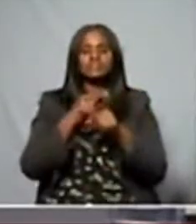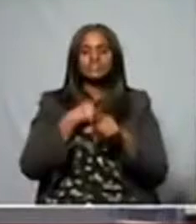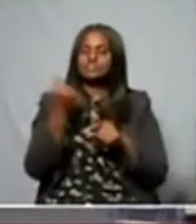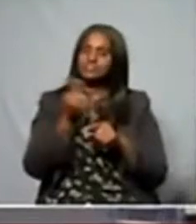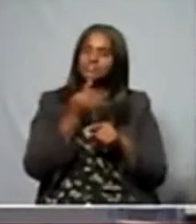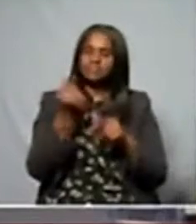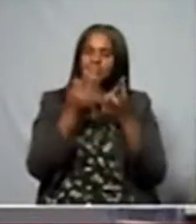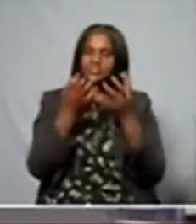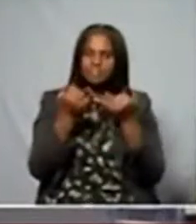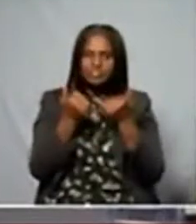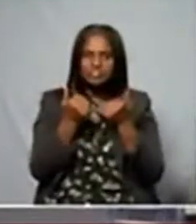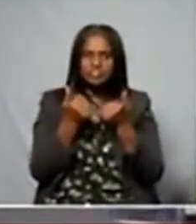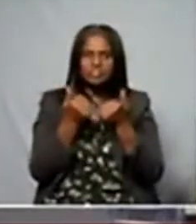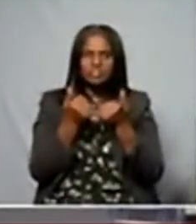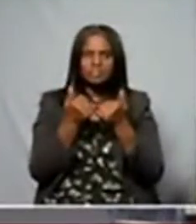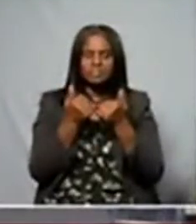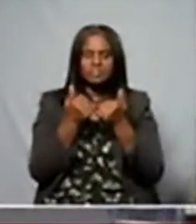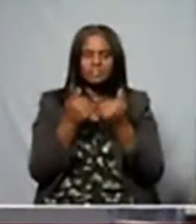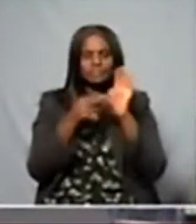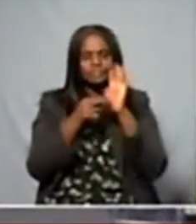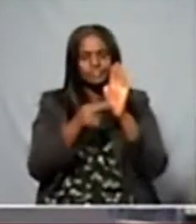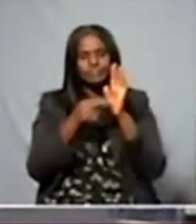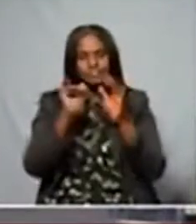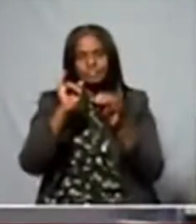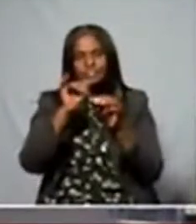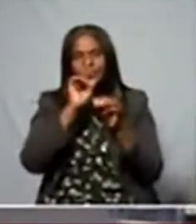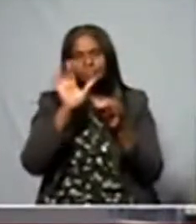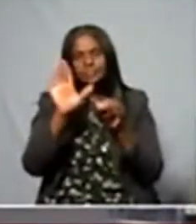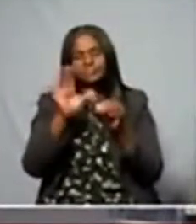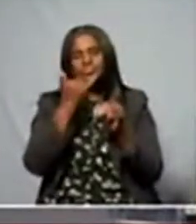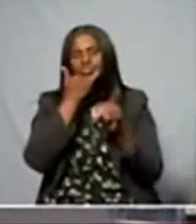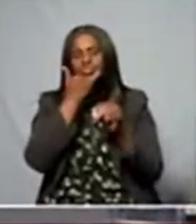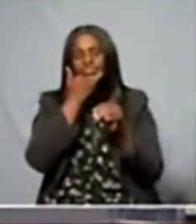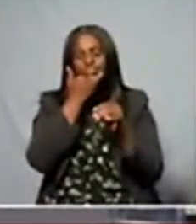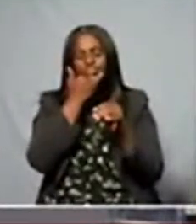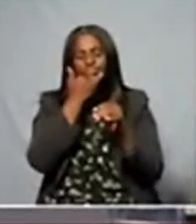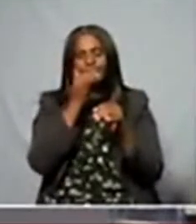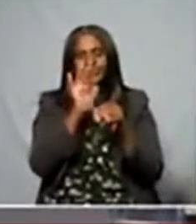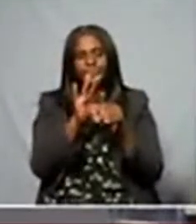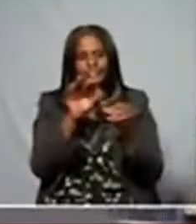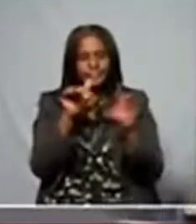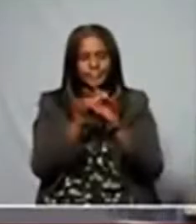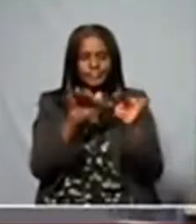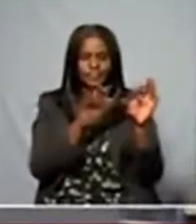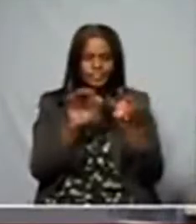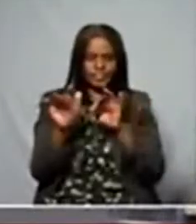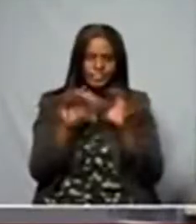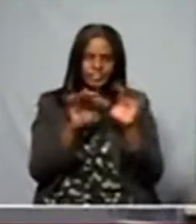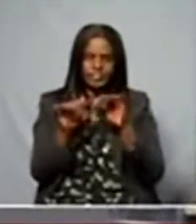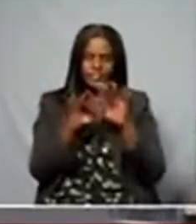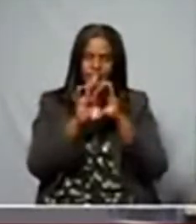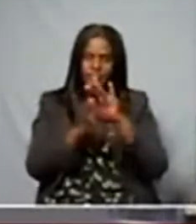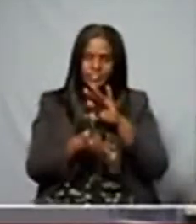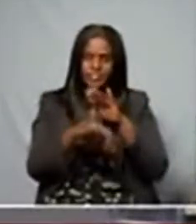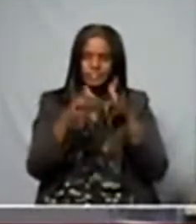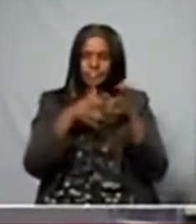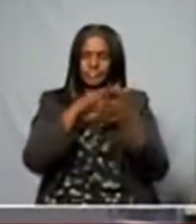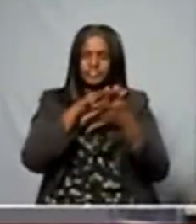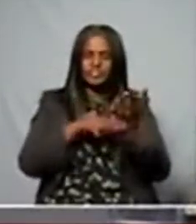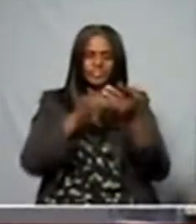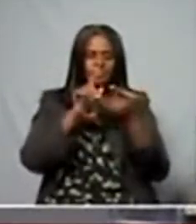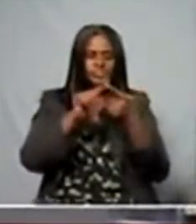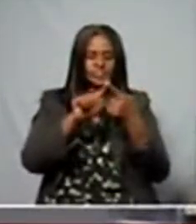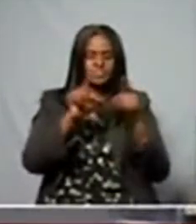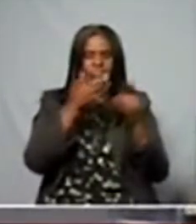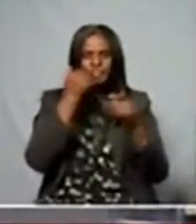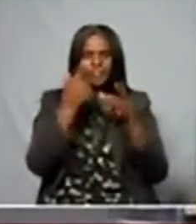to indicate that there was an error in the typo under table 1. It's